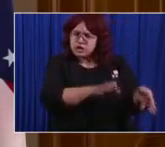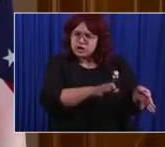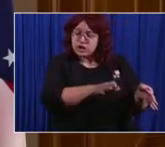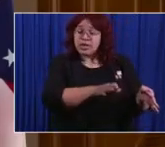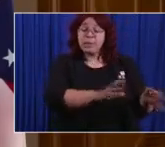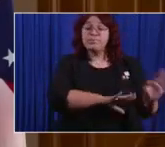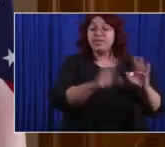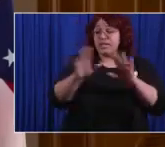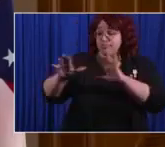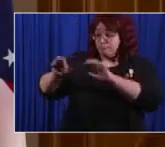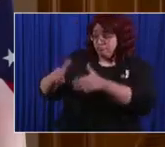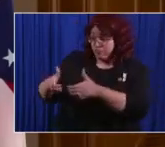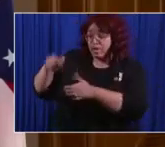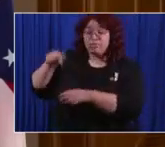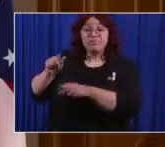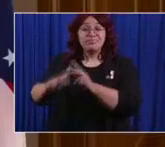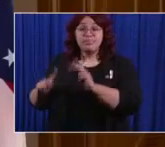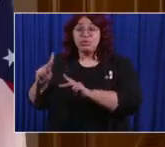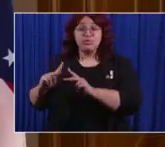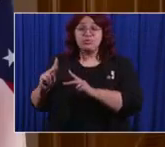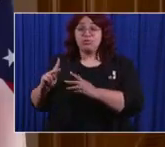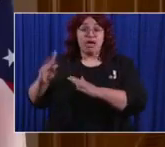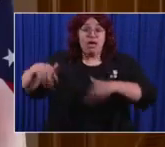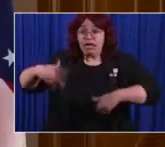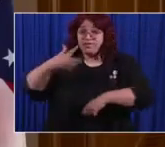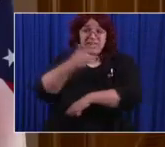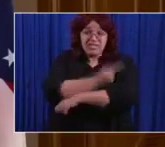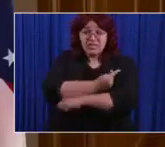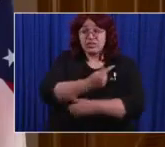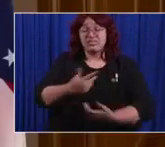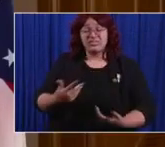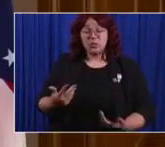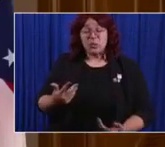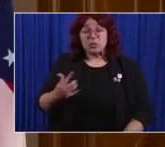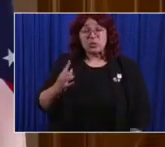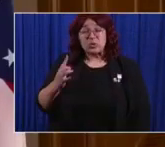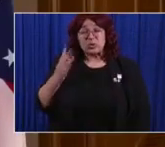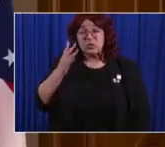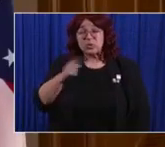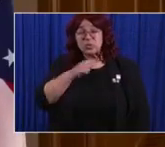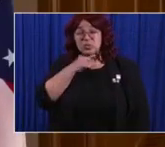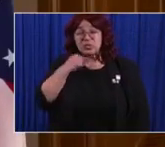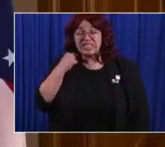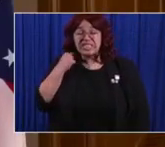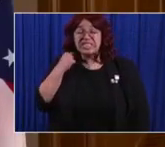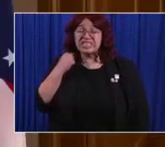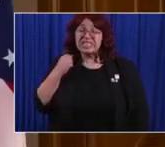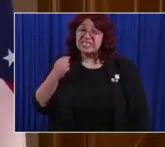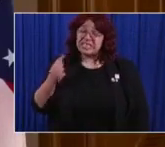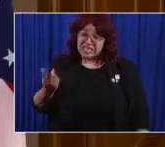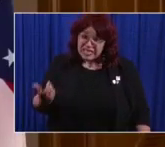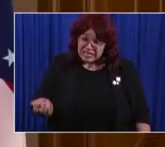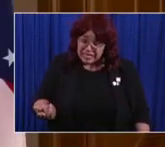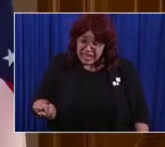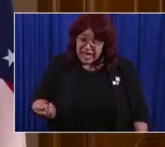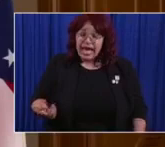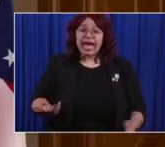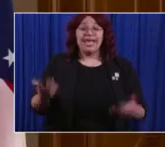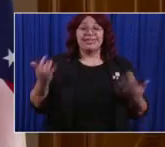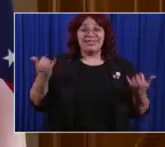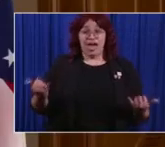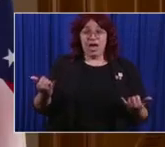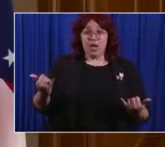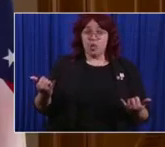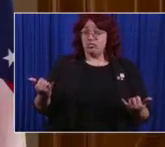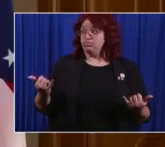very significant risk. But ultimately, 14 months into this has to come down to individual